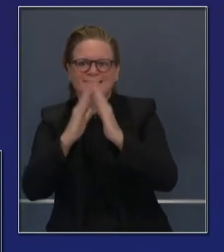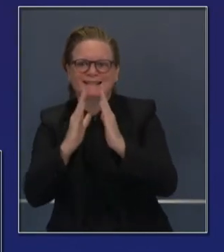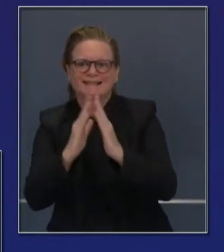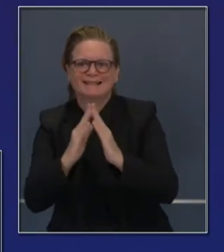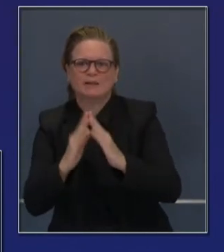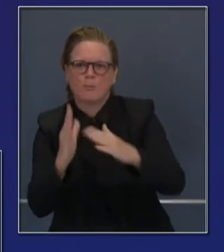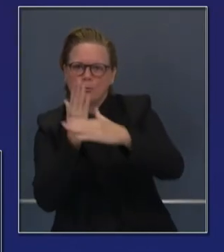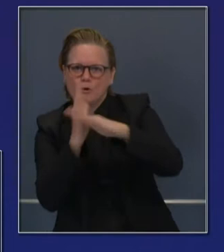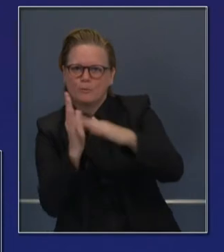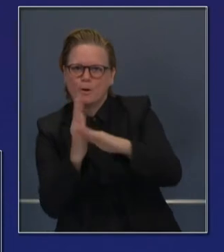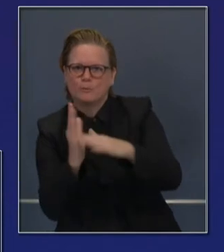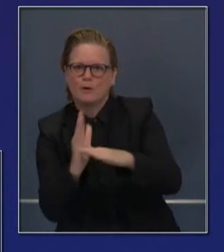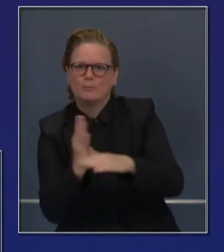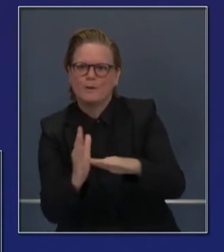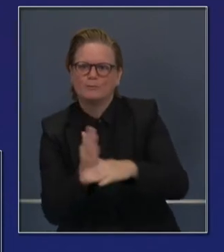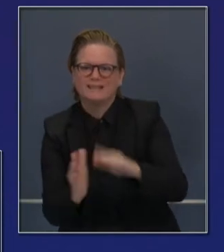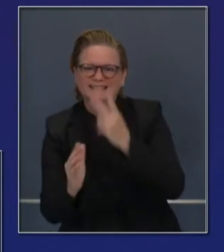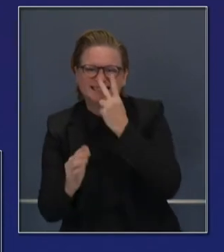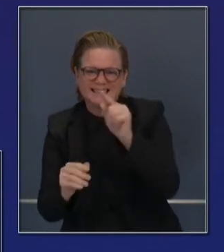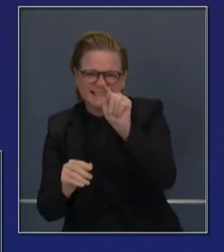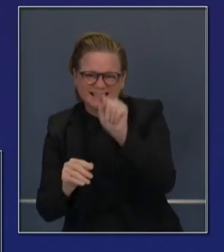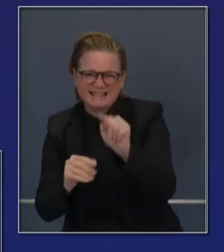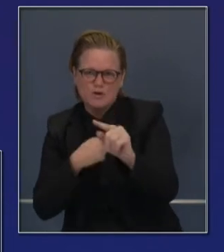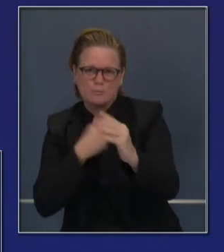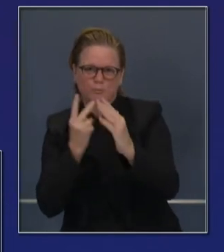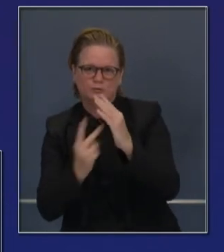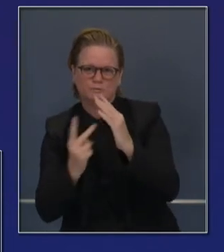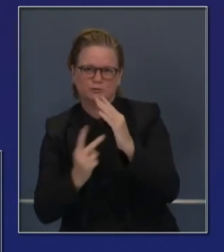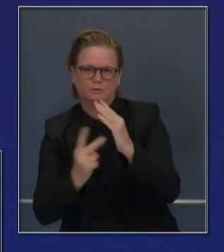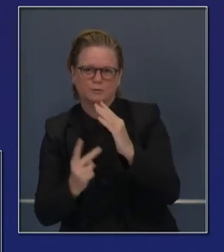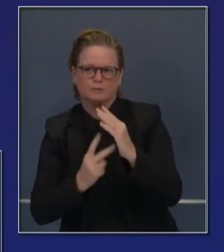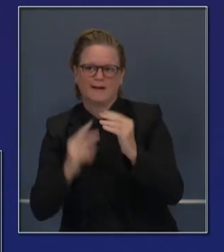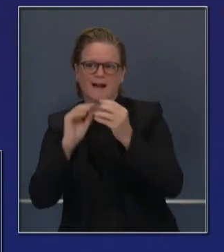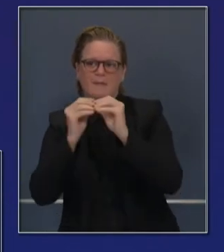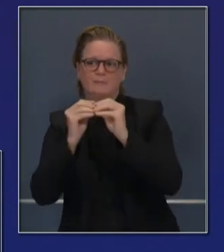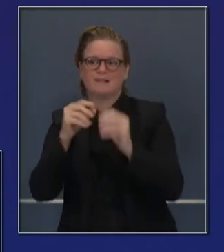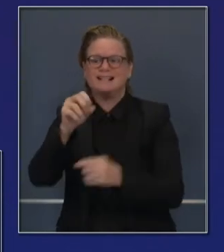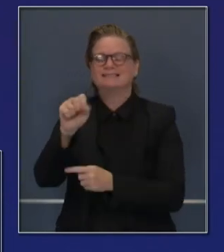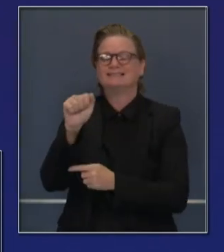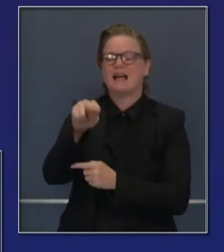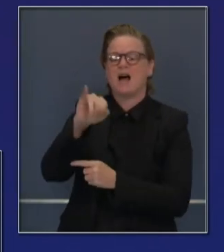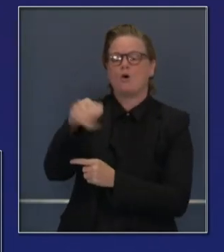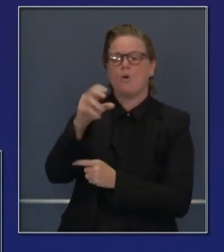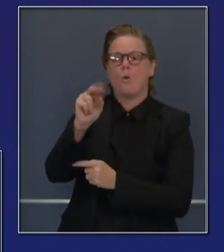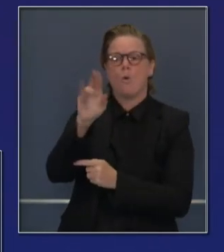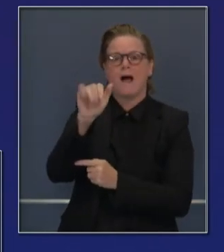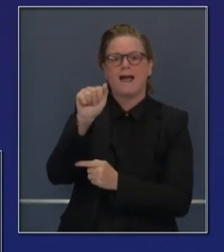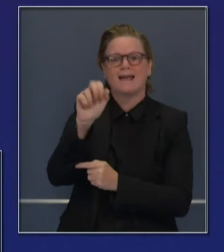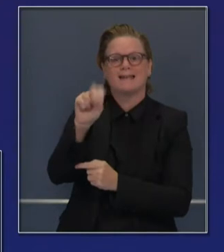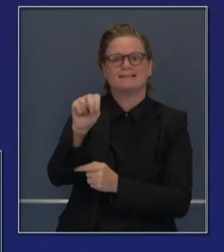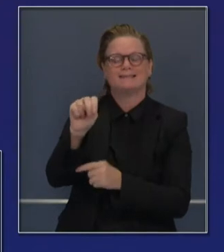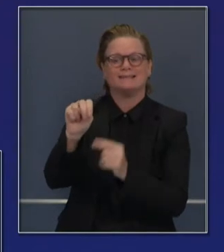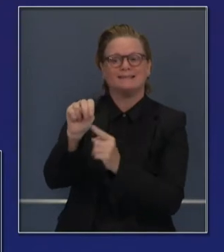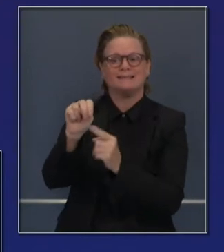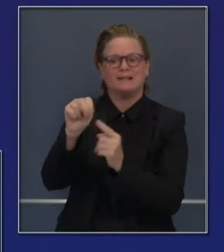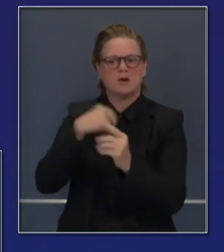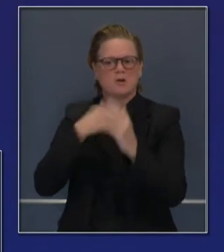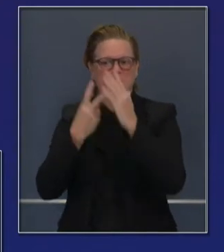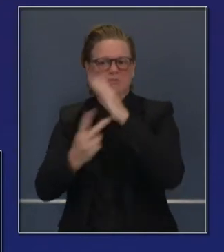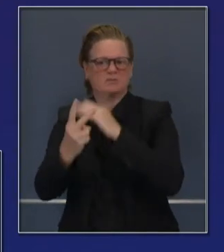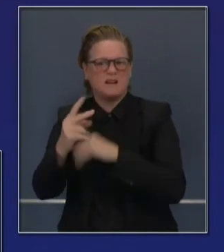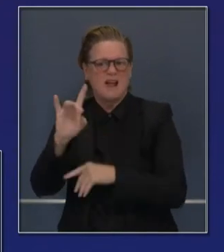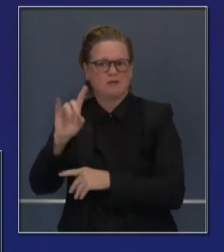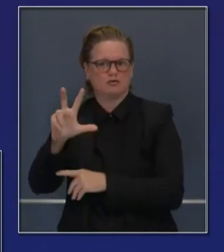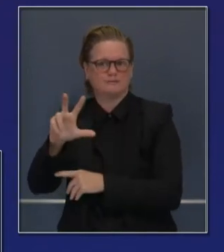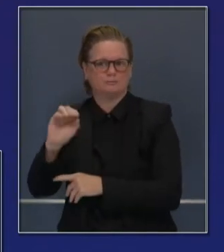Joaquin, you can see in San Joaquin Valley that we project upwards of 83% of the bed